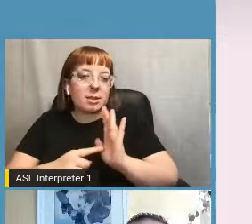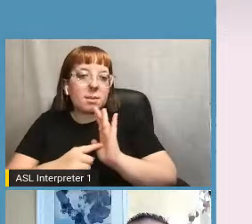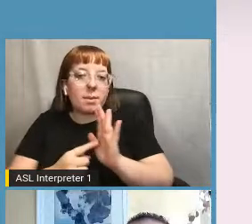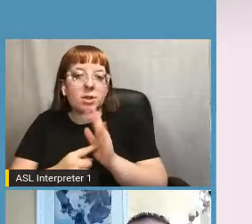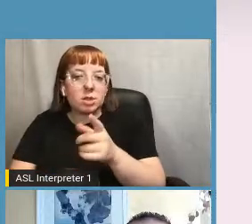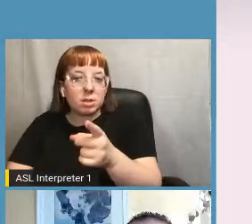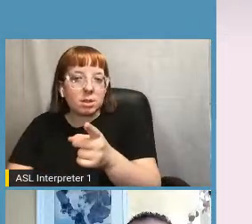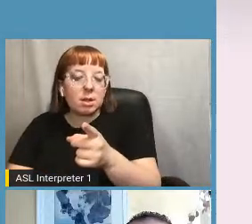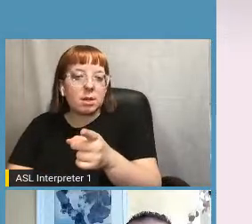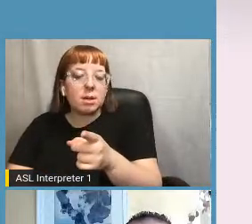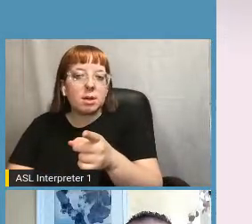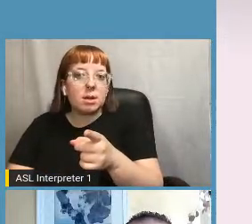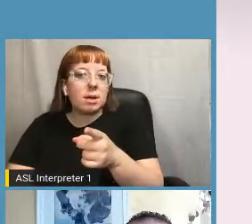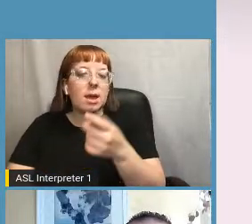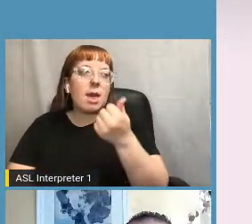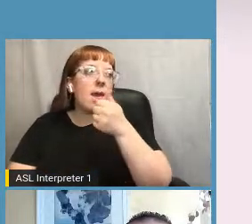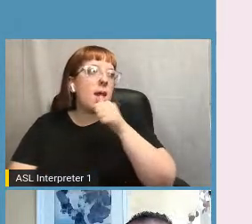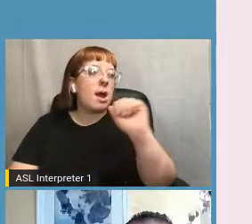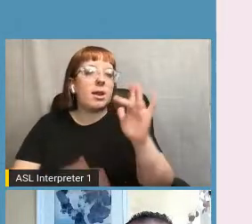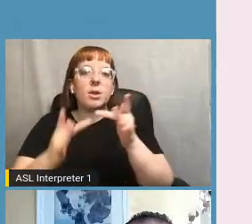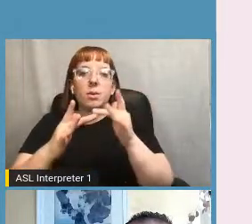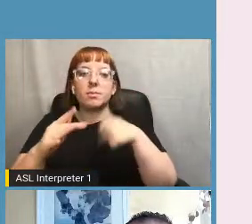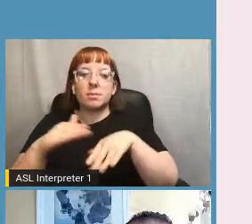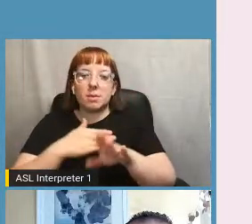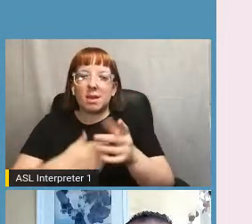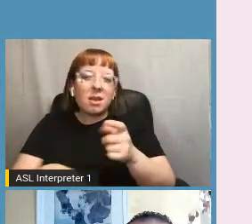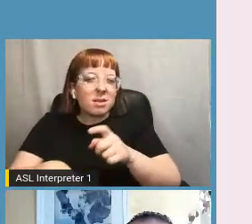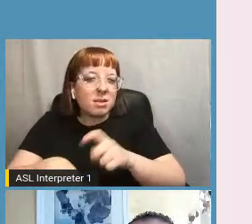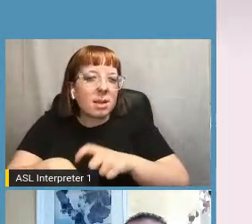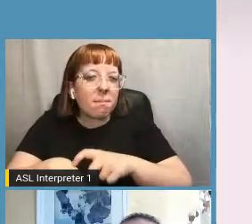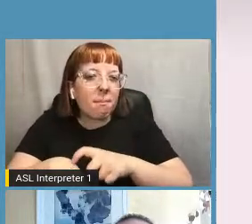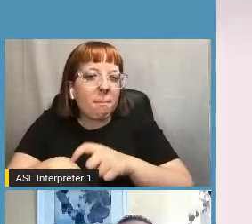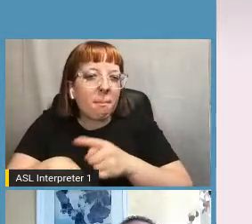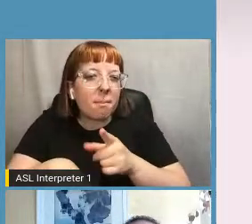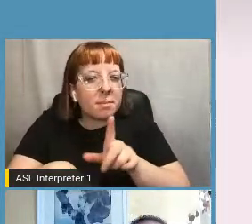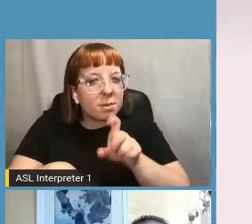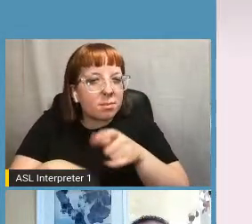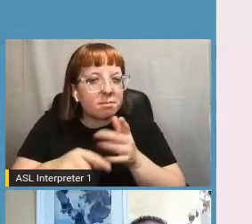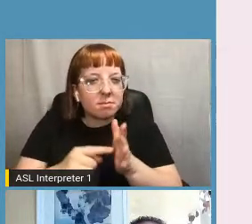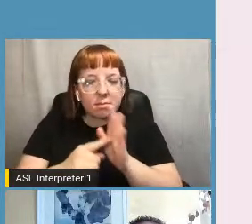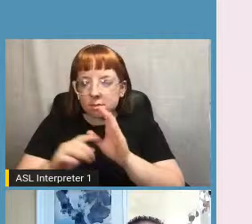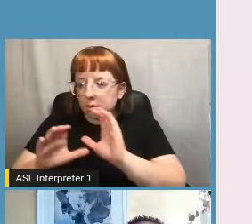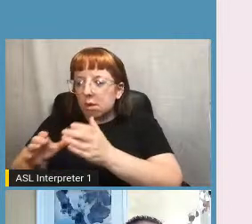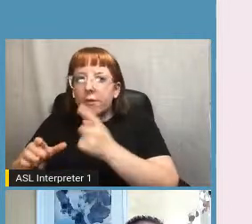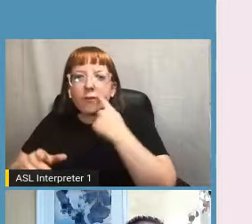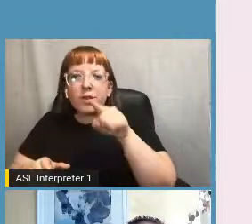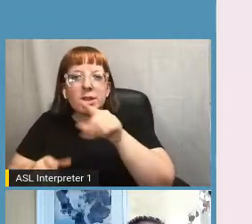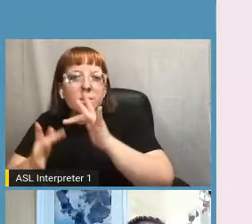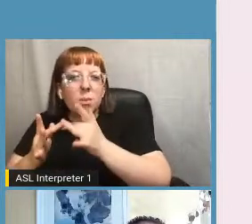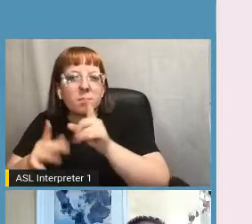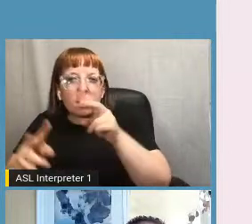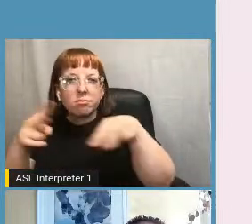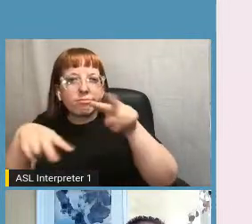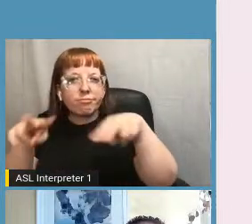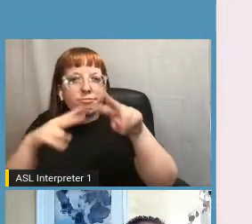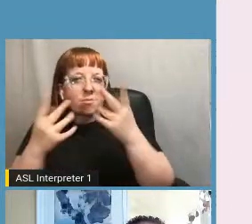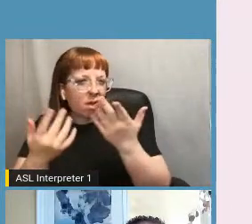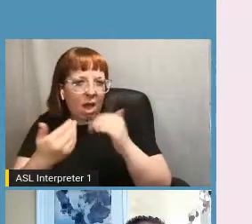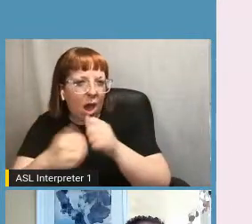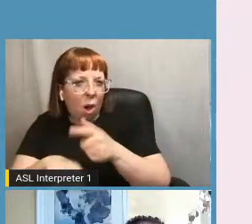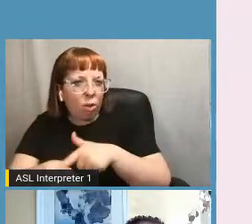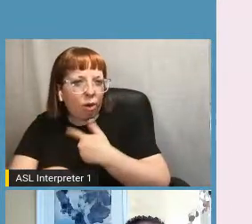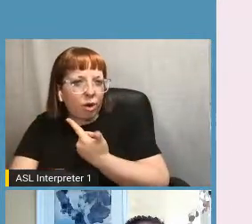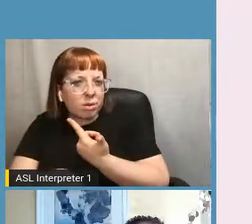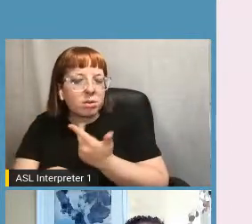I do this a lot when I go on any website where I'm like, okay, how long is this going to take me, right? And so with here, I'm like, okay, there's going to